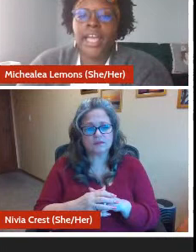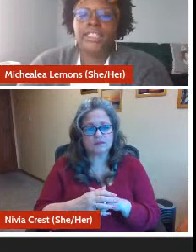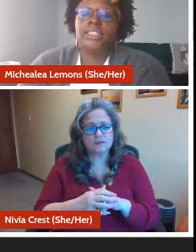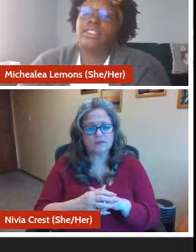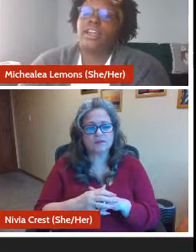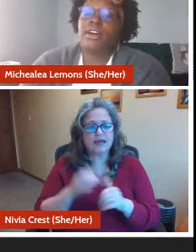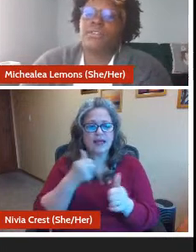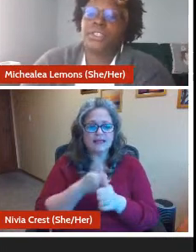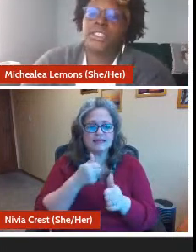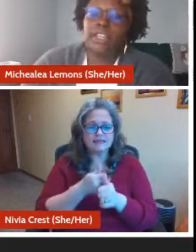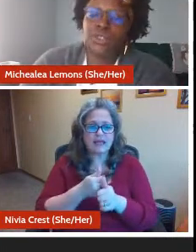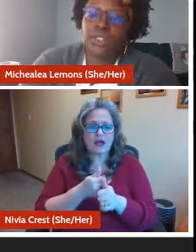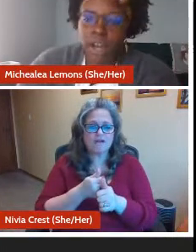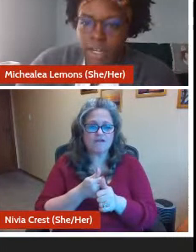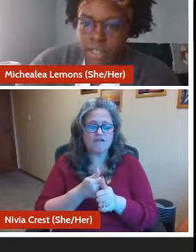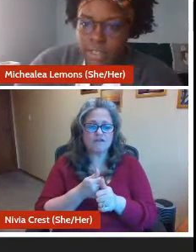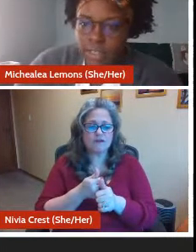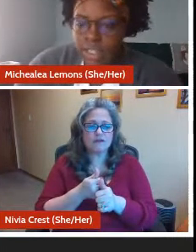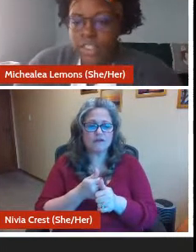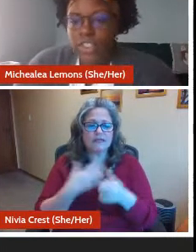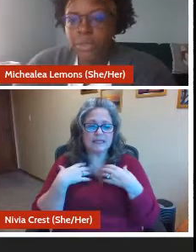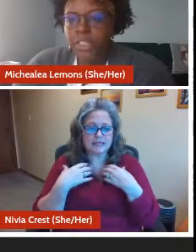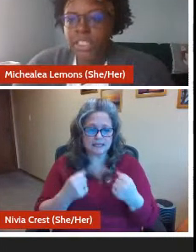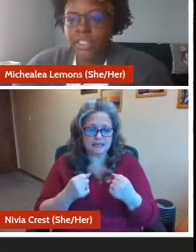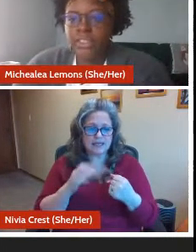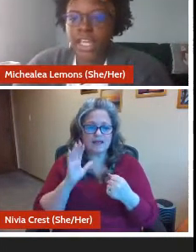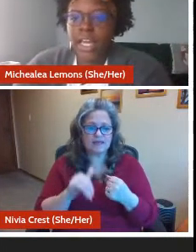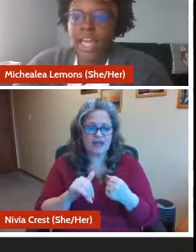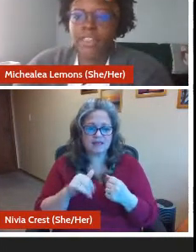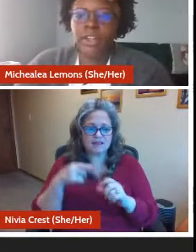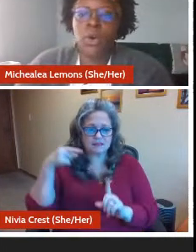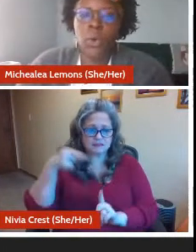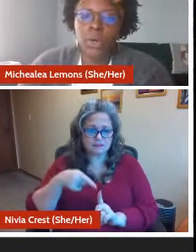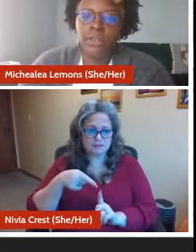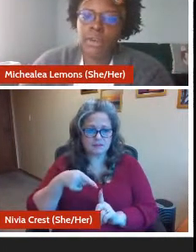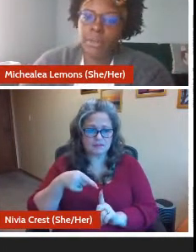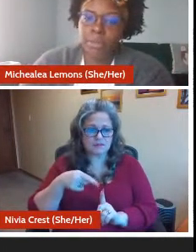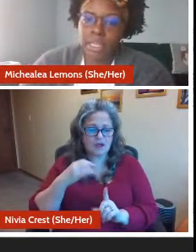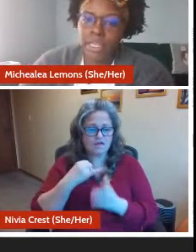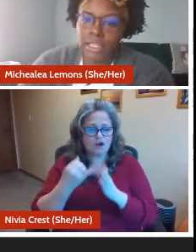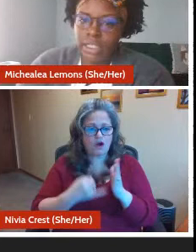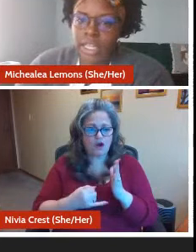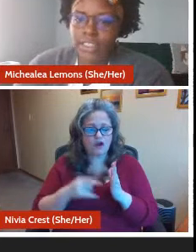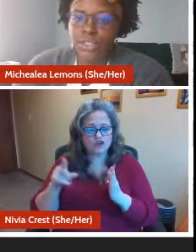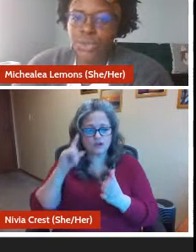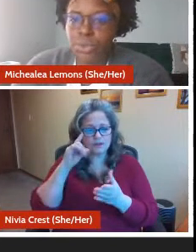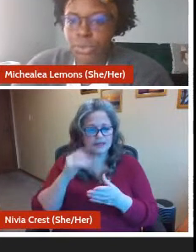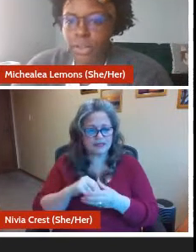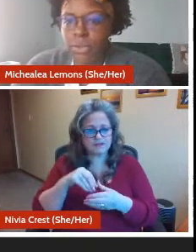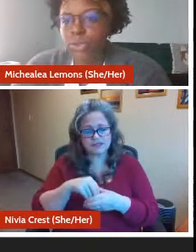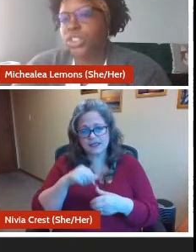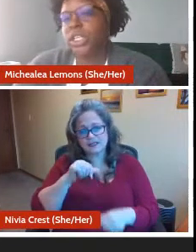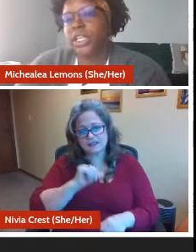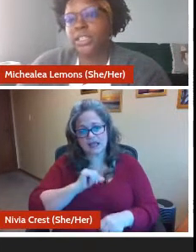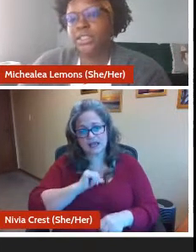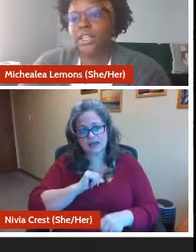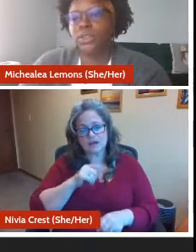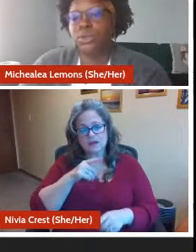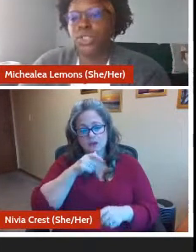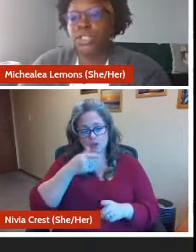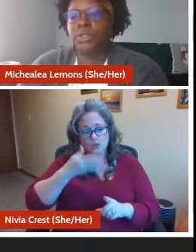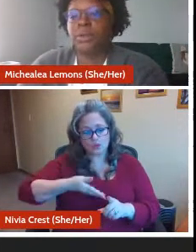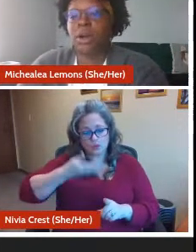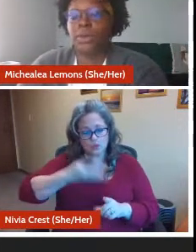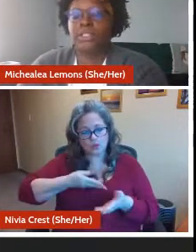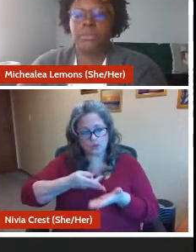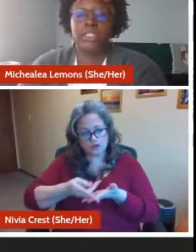Self-healing is the essence of Cassandra's art. She believes that at the core of her being lies the truth of who she is and